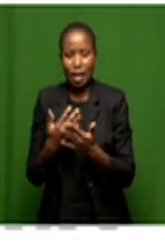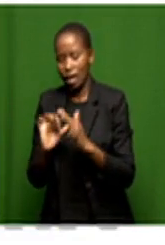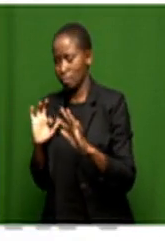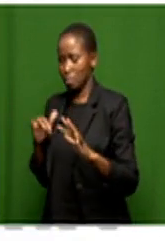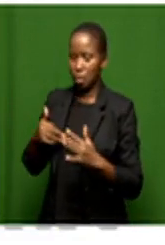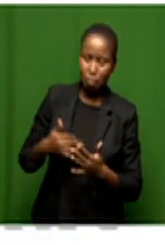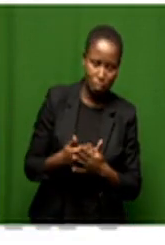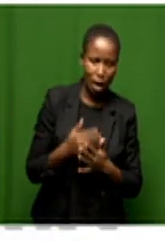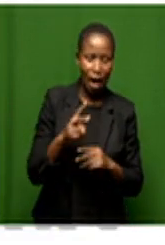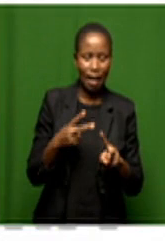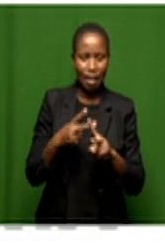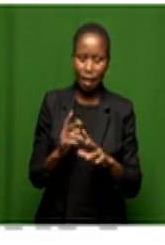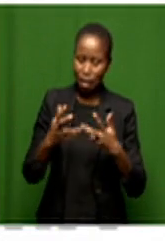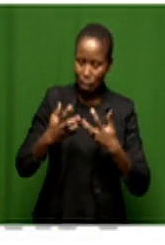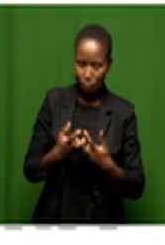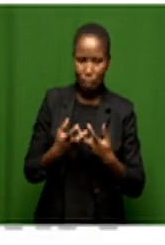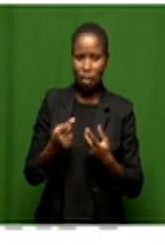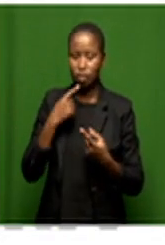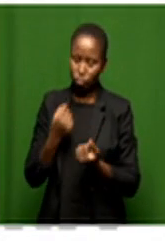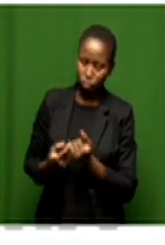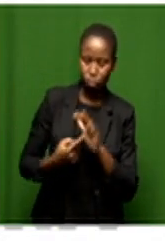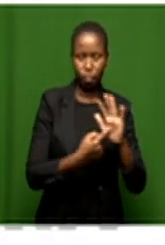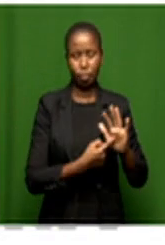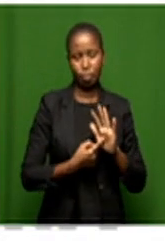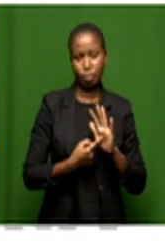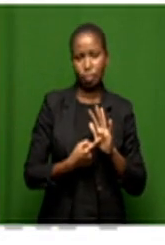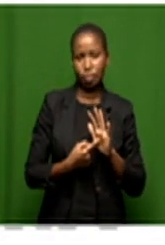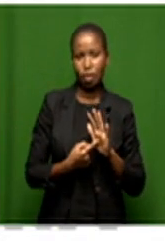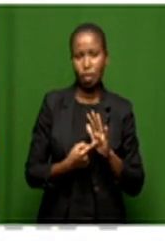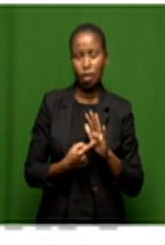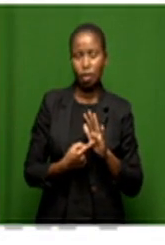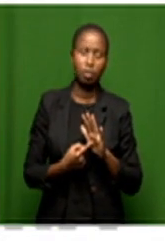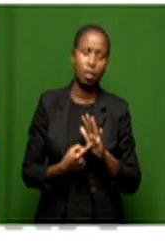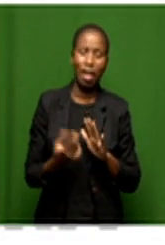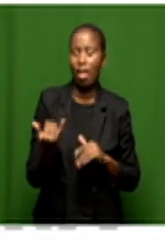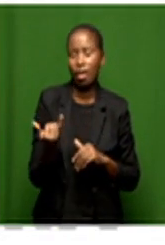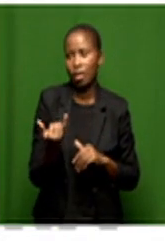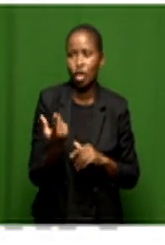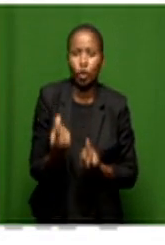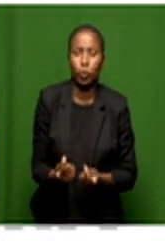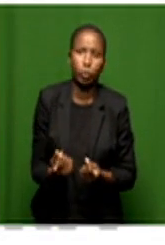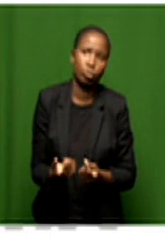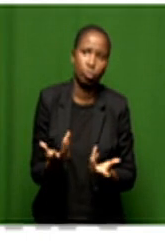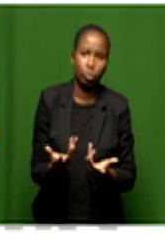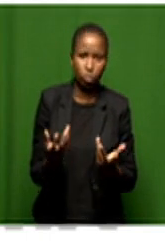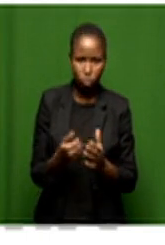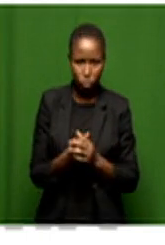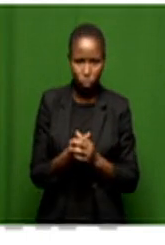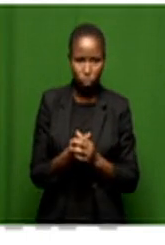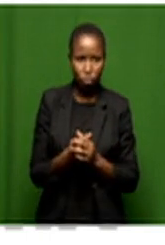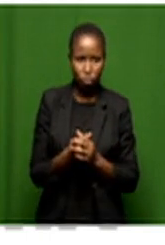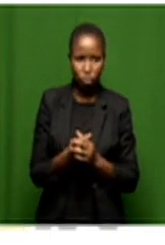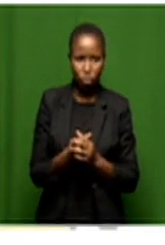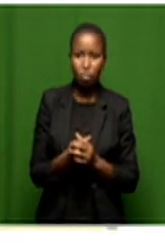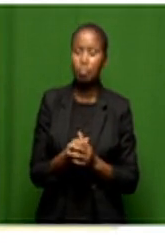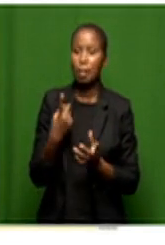convert and commercialize the home of legends and make it a sort of a low-hanging fruit in terms